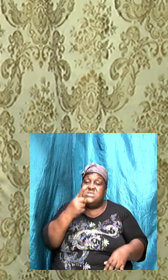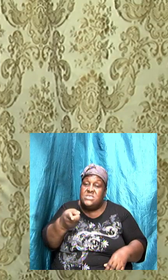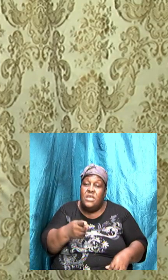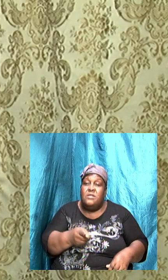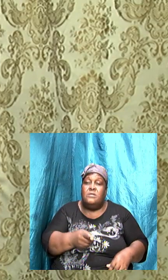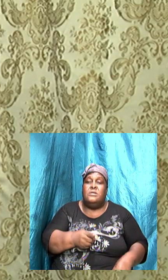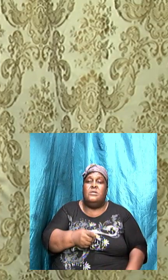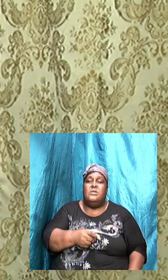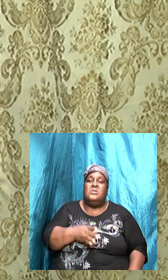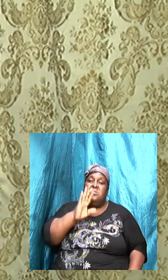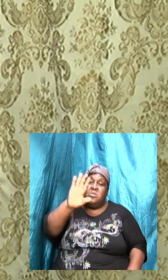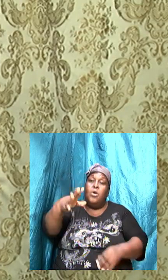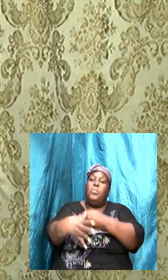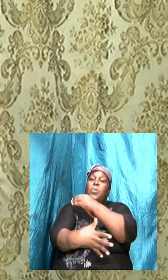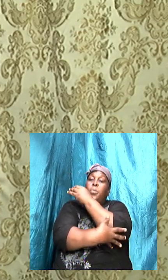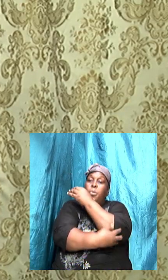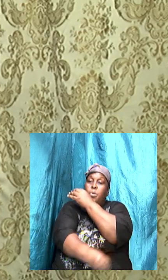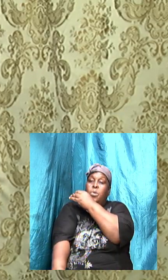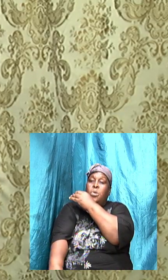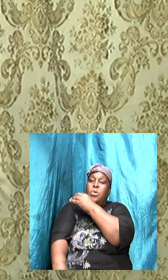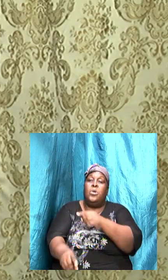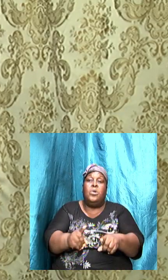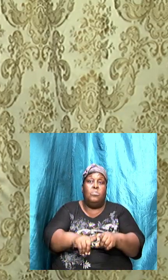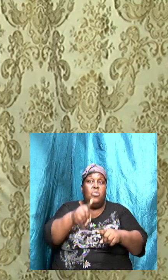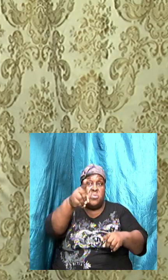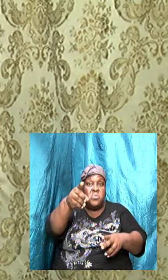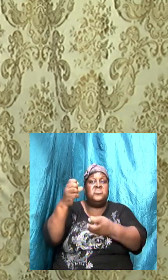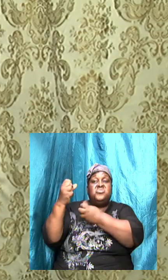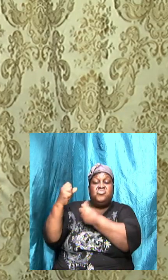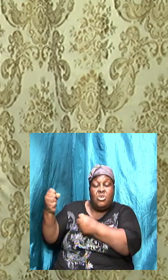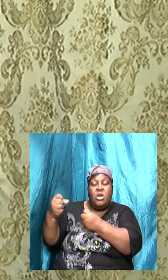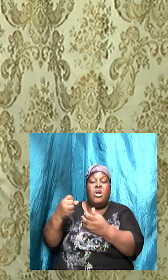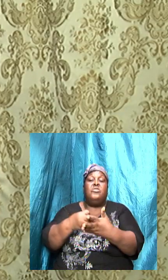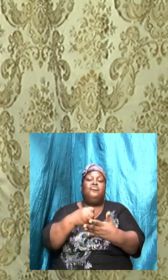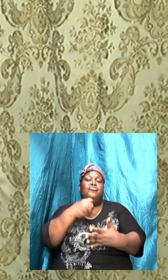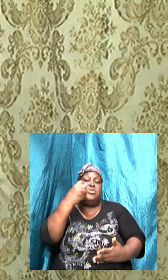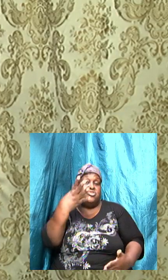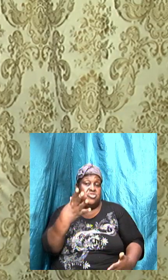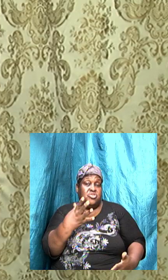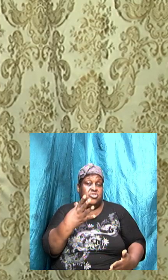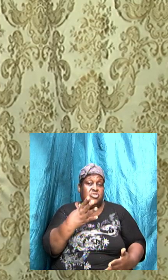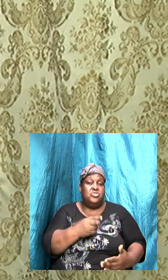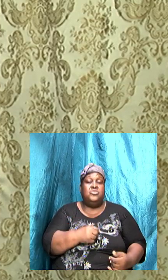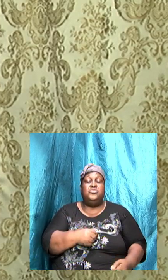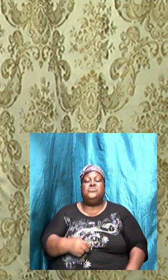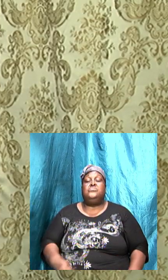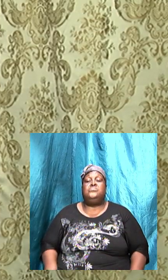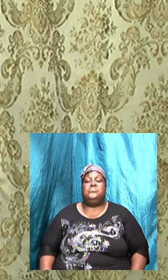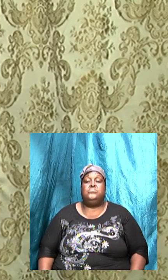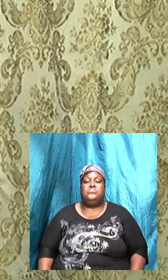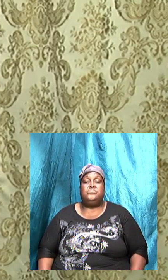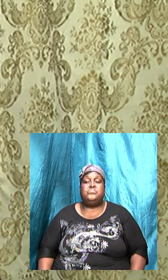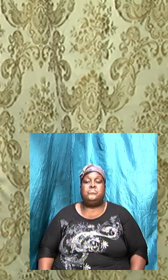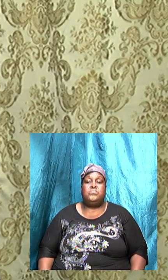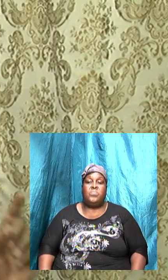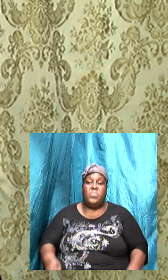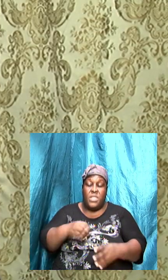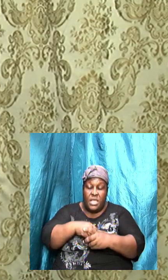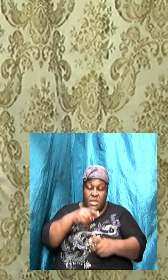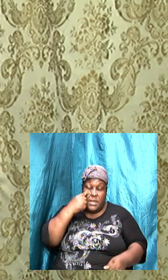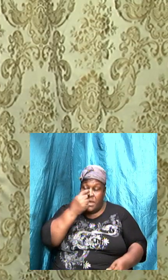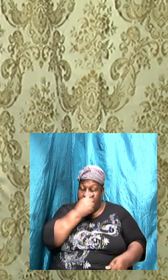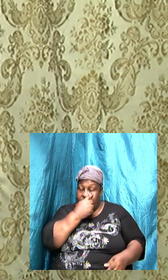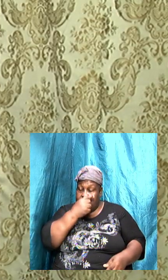them, you're poor, but you are strong. You are rich. Sorry, you are rich. So in the eyes of